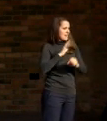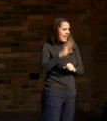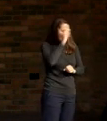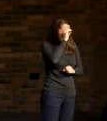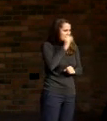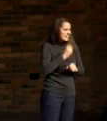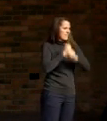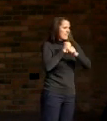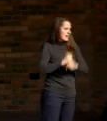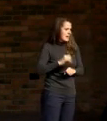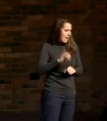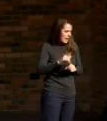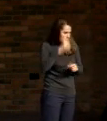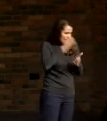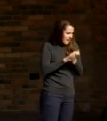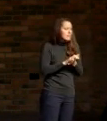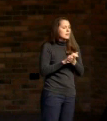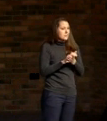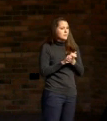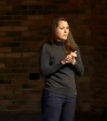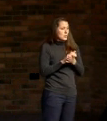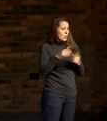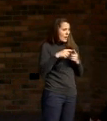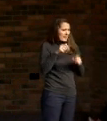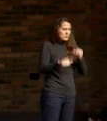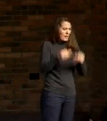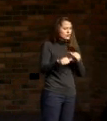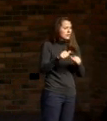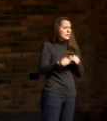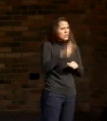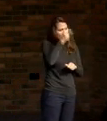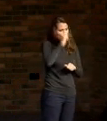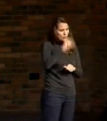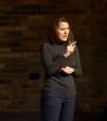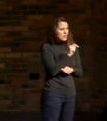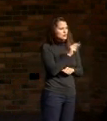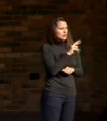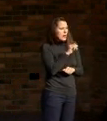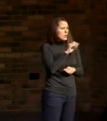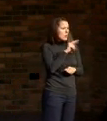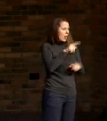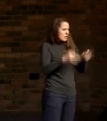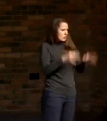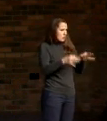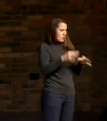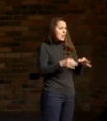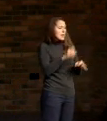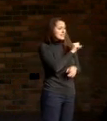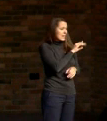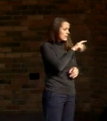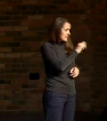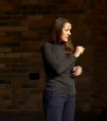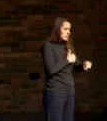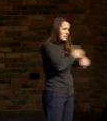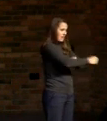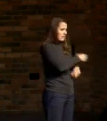and philosophy. When called in question by the Greek tribunal, Socrates was found guilty and